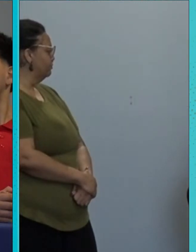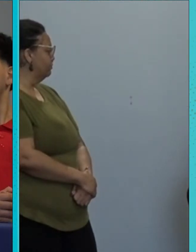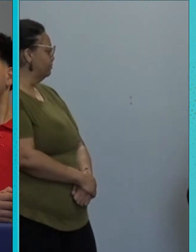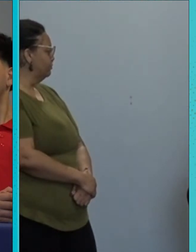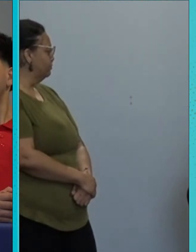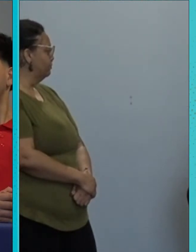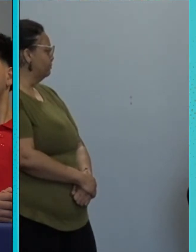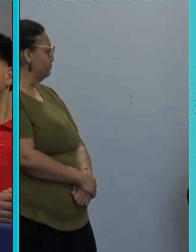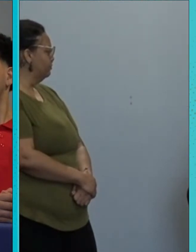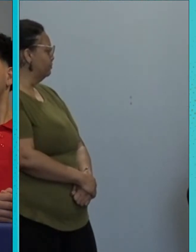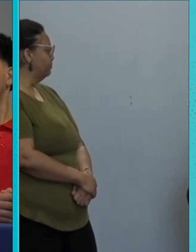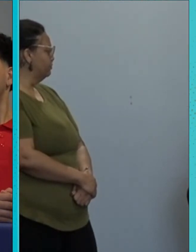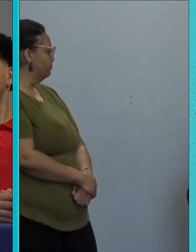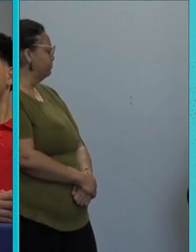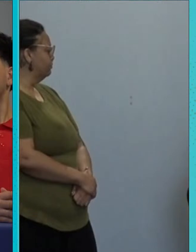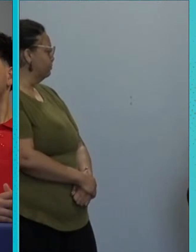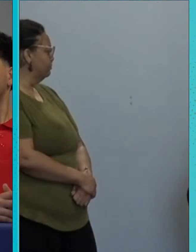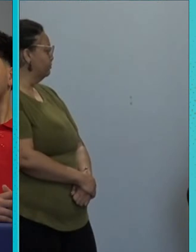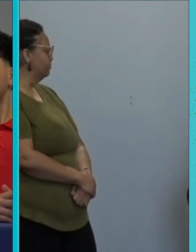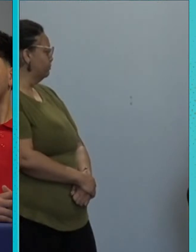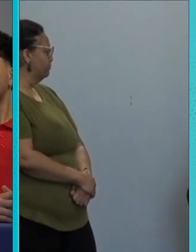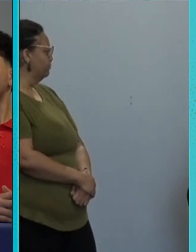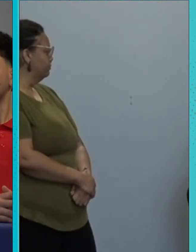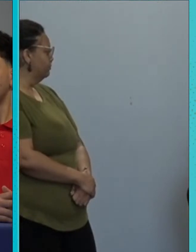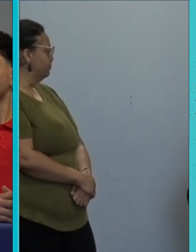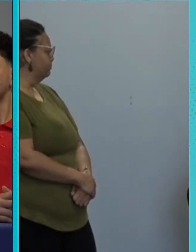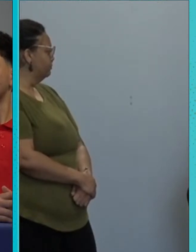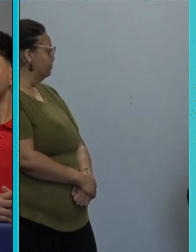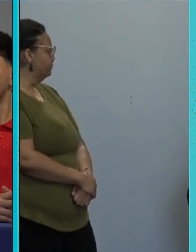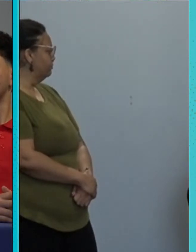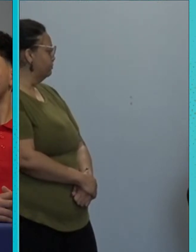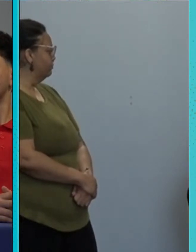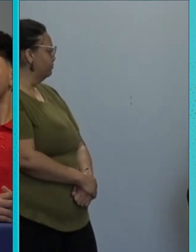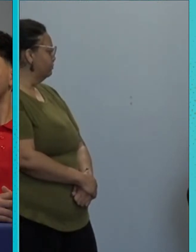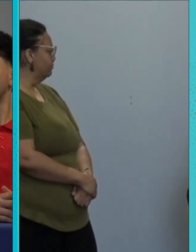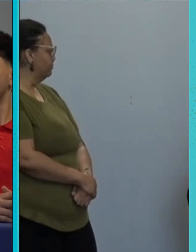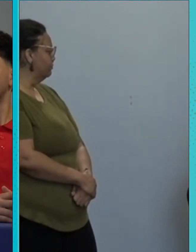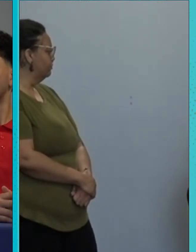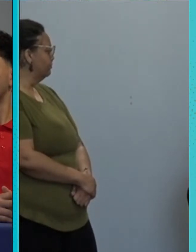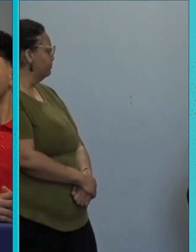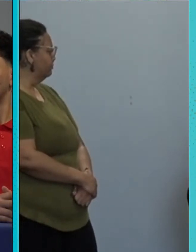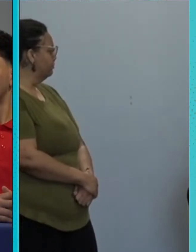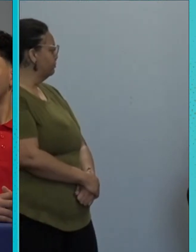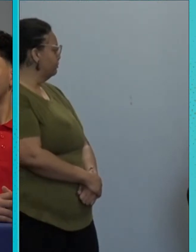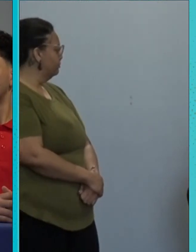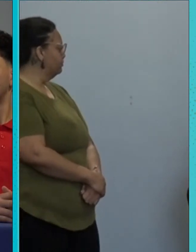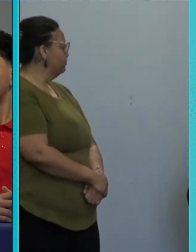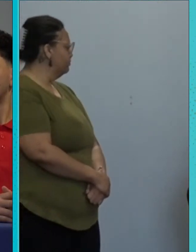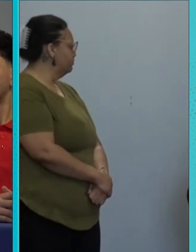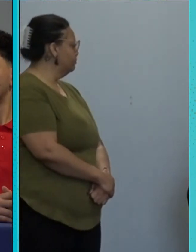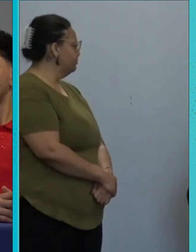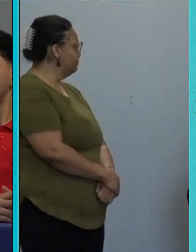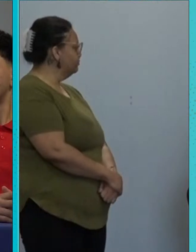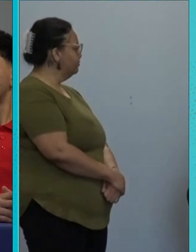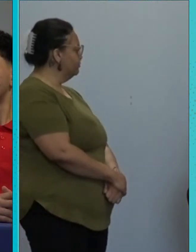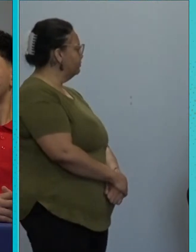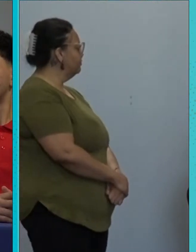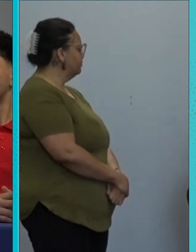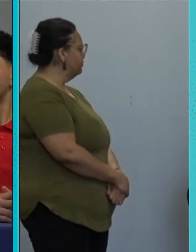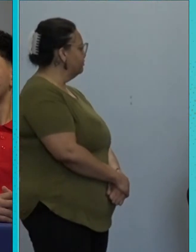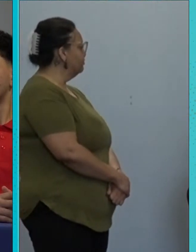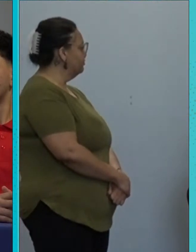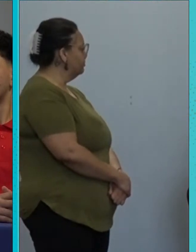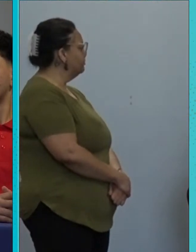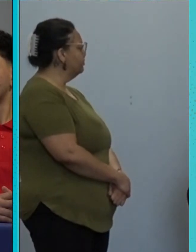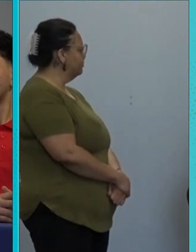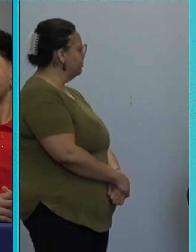And freshman year, played football, wasn't a starter, but I worked my way up to get onto the team